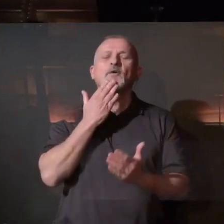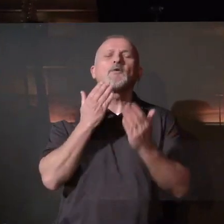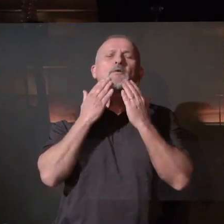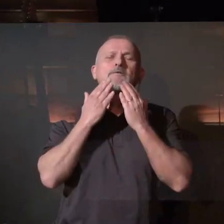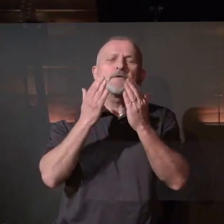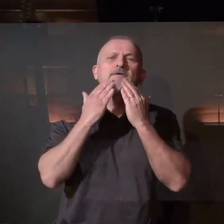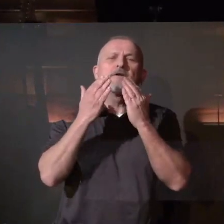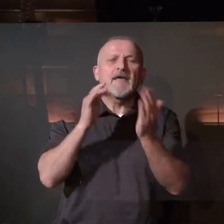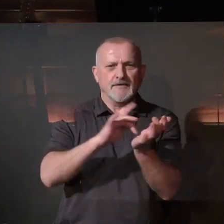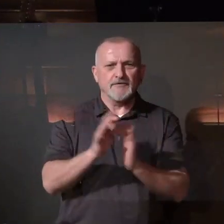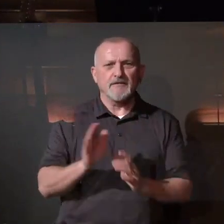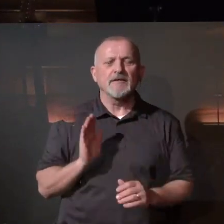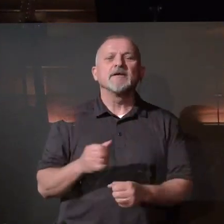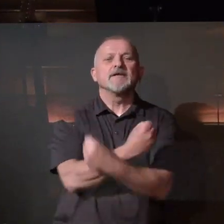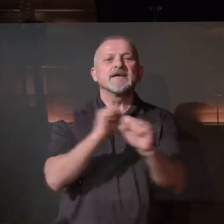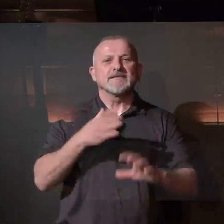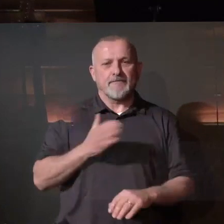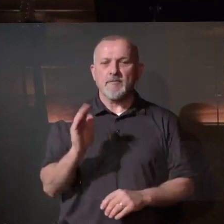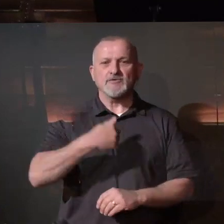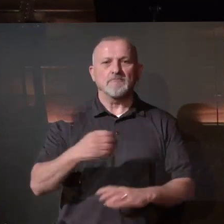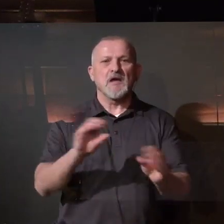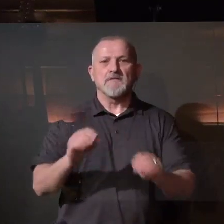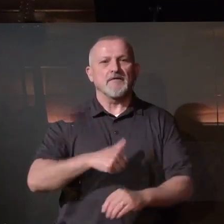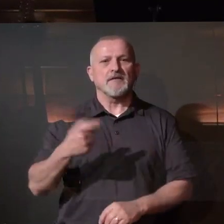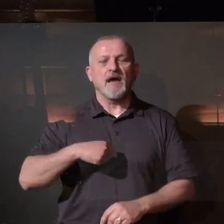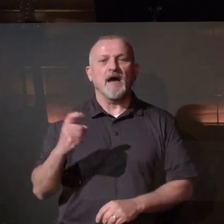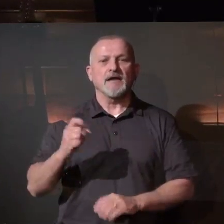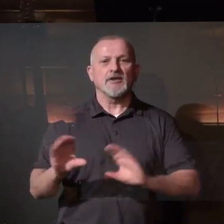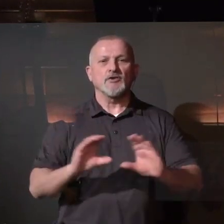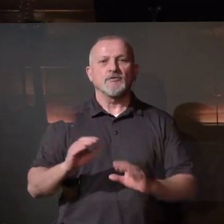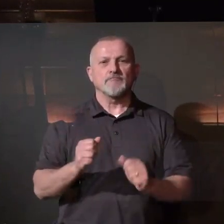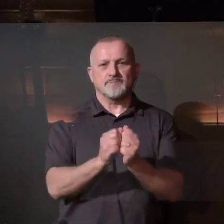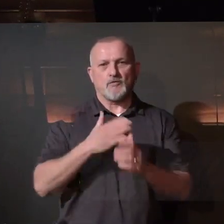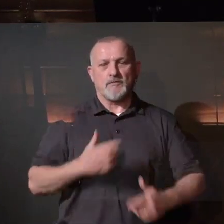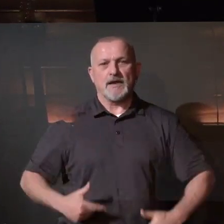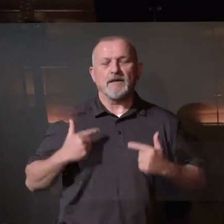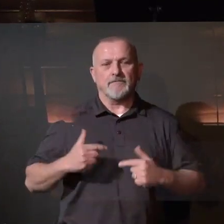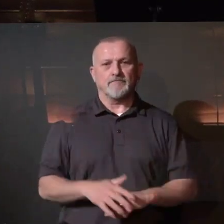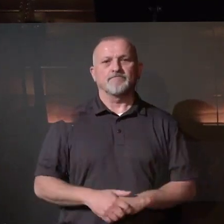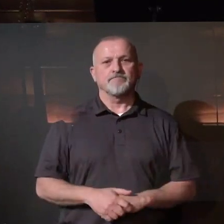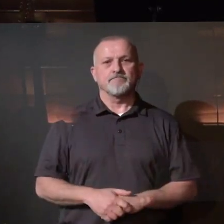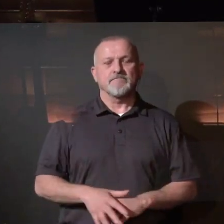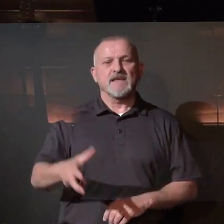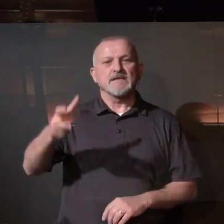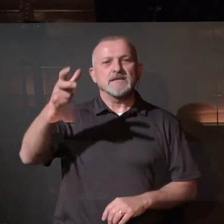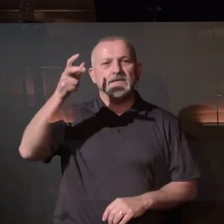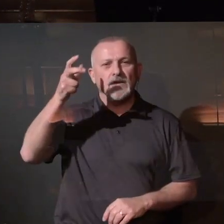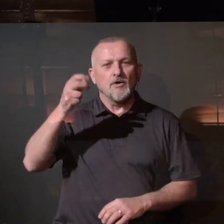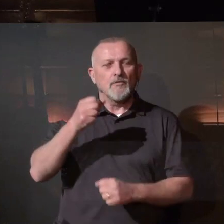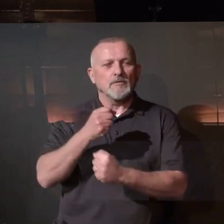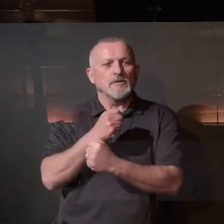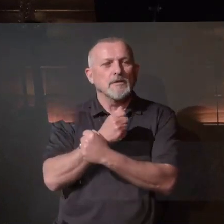you, Jesus, for saving my soul. There is nothing else that I need to do in this life. Satan would